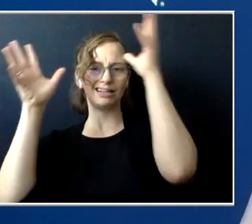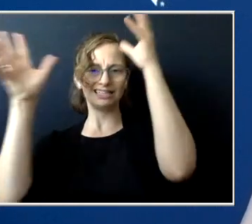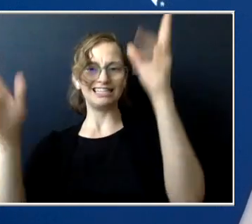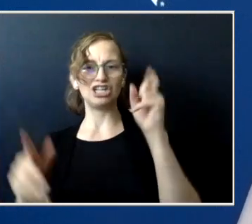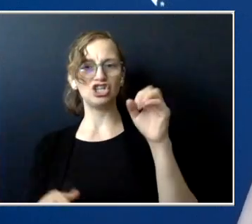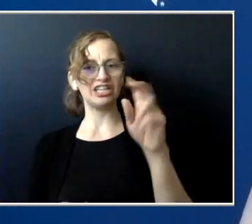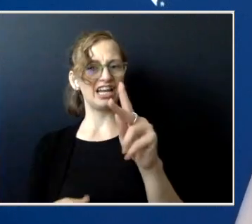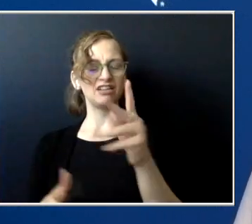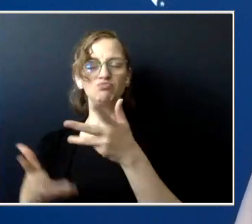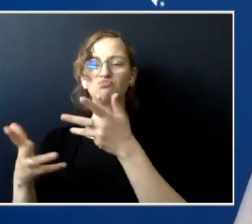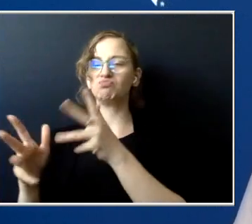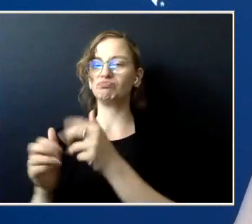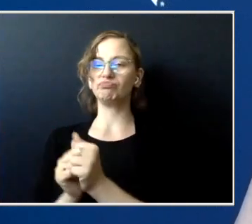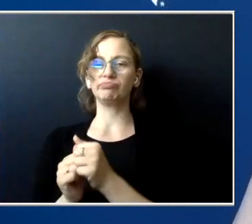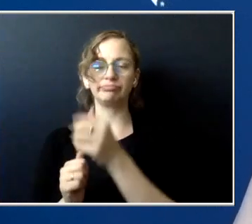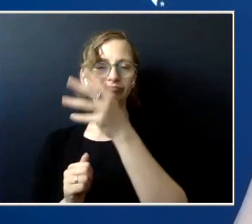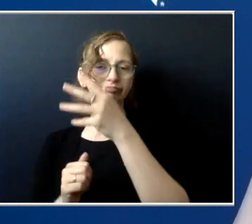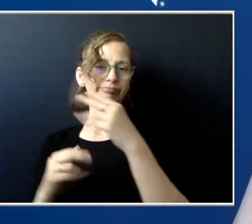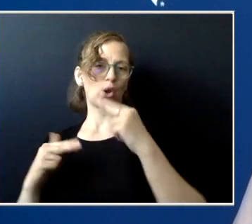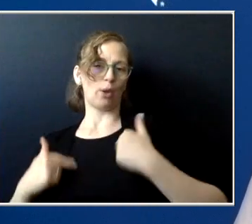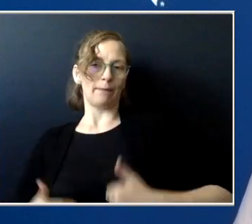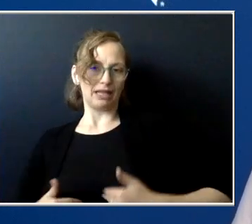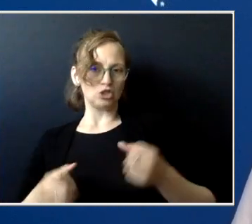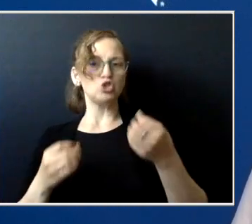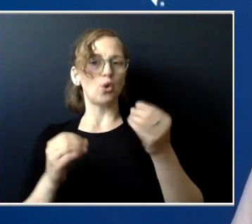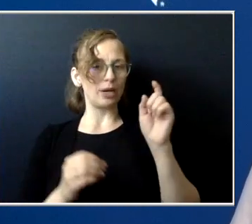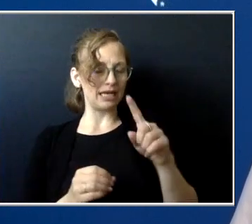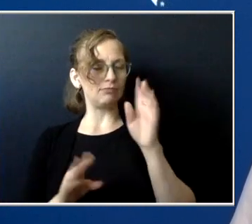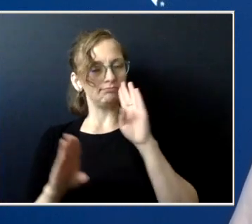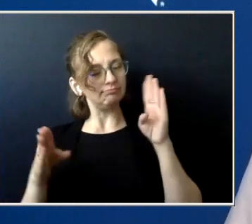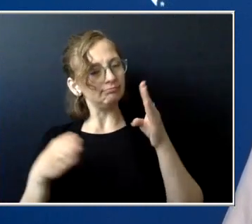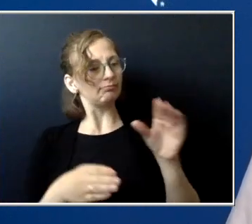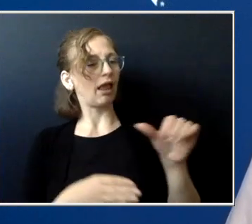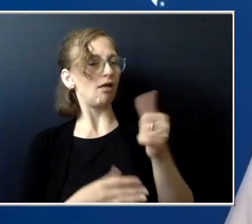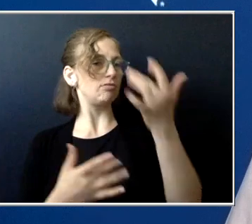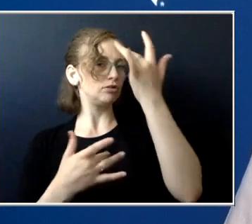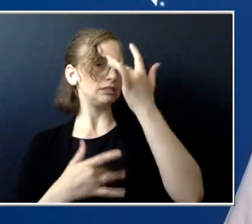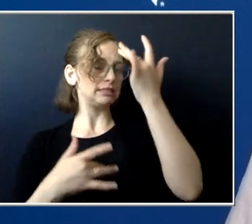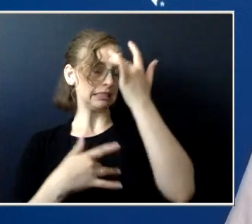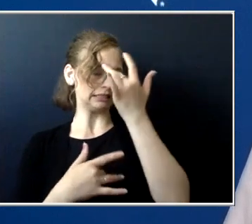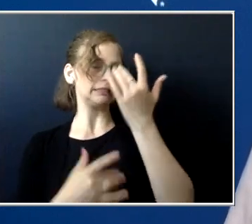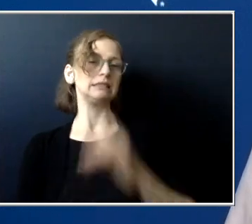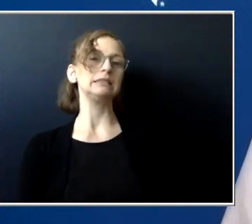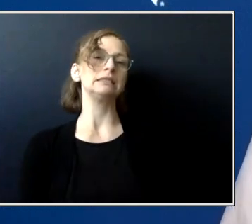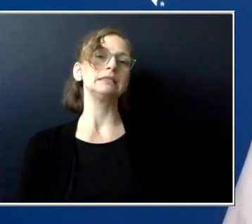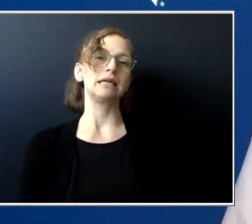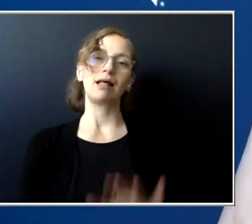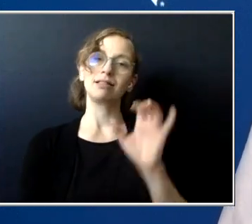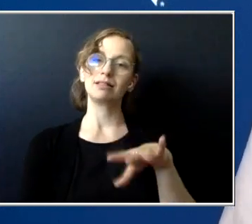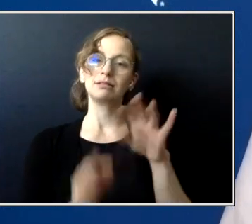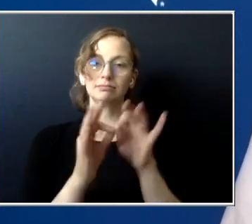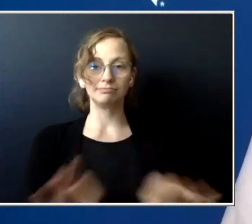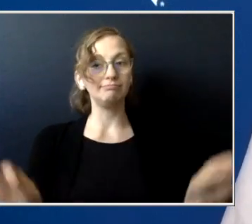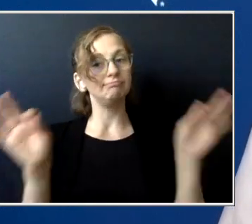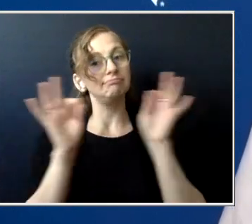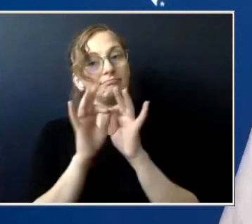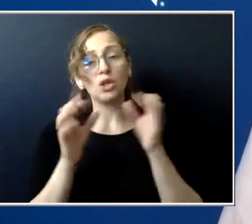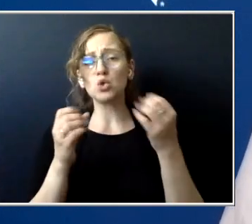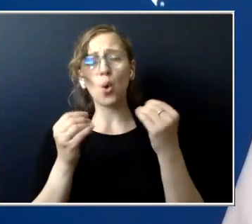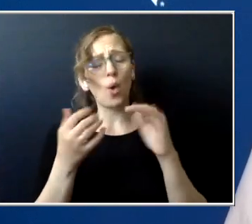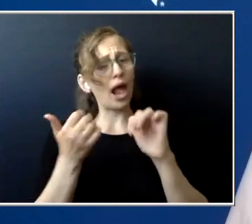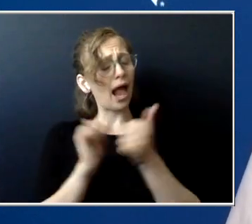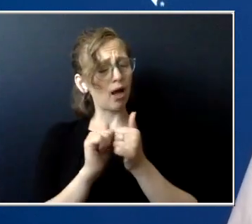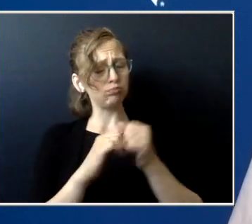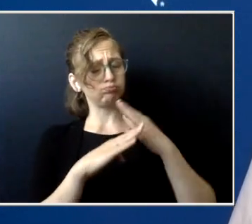are other diseases that we need to be aware of and we need to evaluate for, and I think that's very important. So how do we protect ourselves?